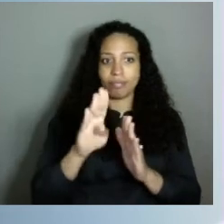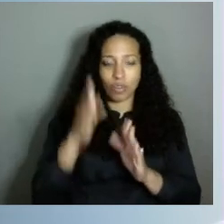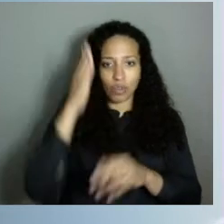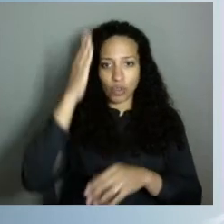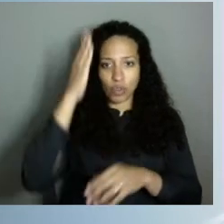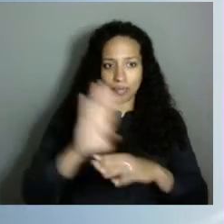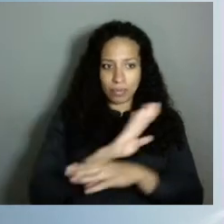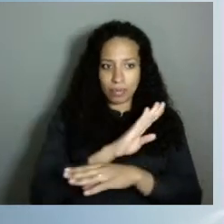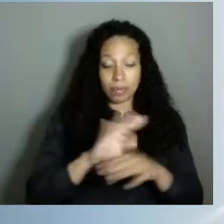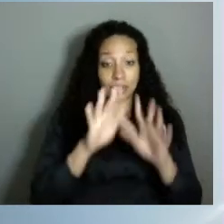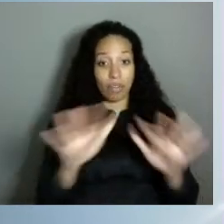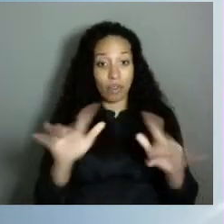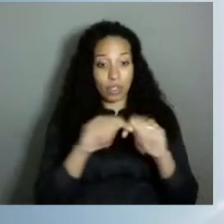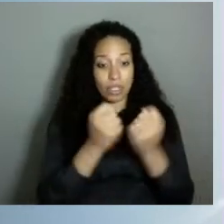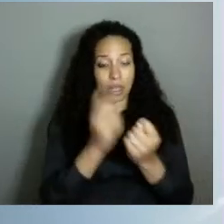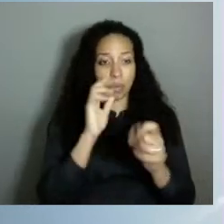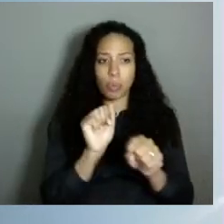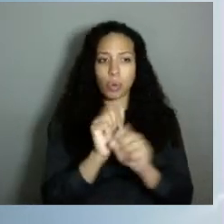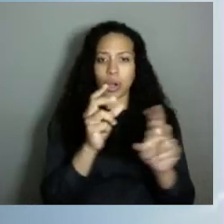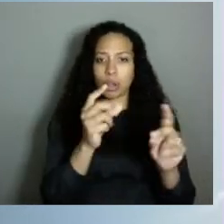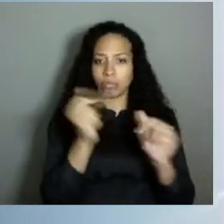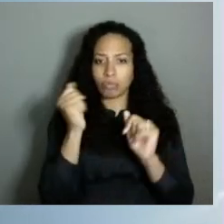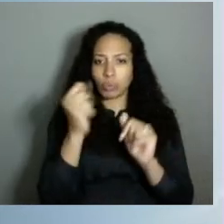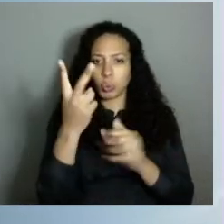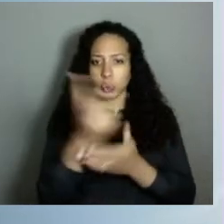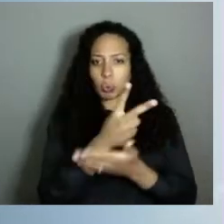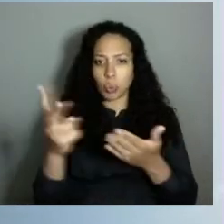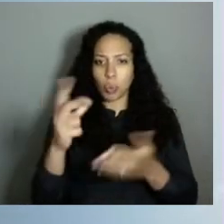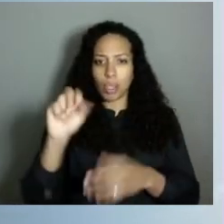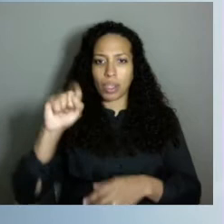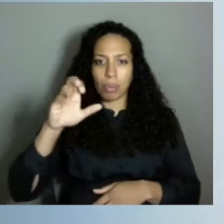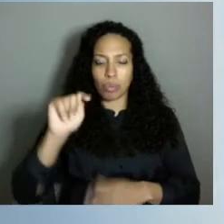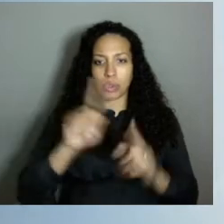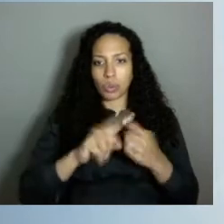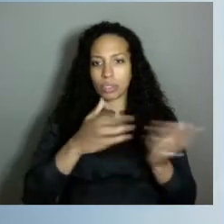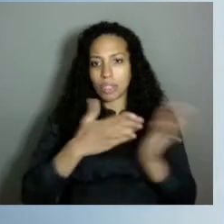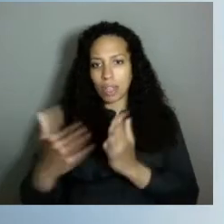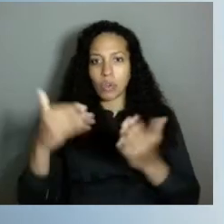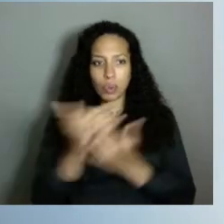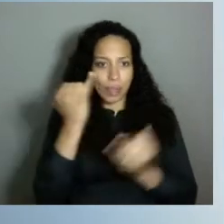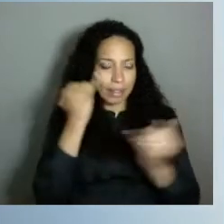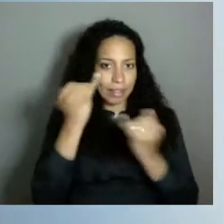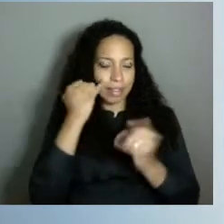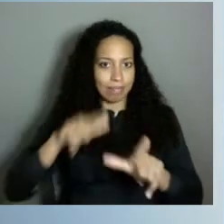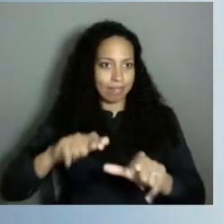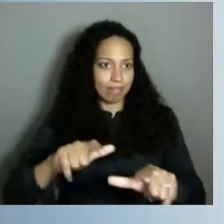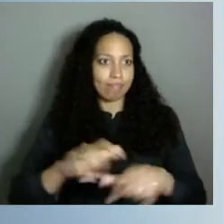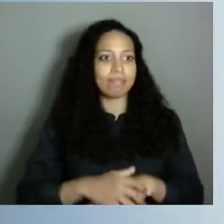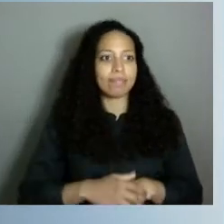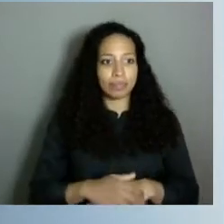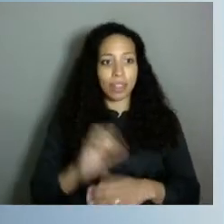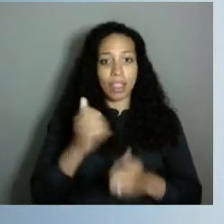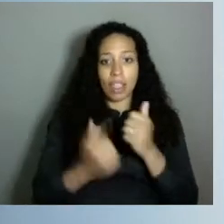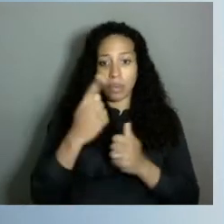in rapid 2-week sprints, delivering new thinking and disruptive ideas at speed. Everyone on our lab team is encouraged